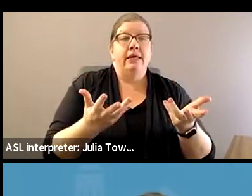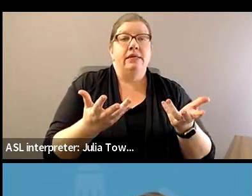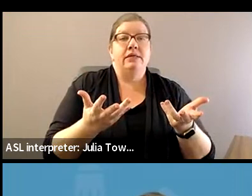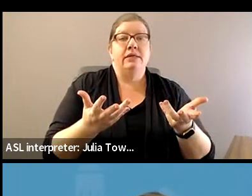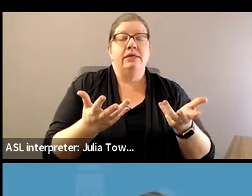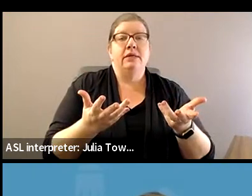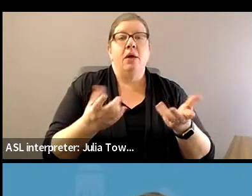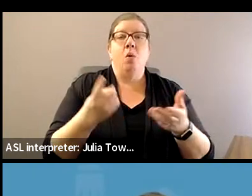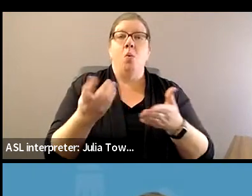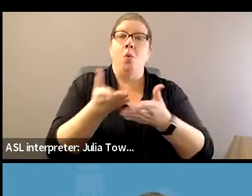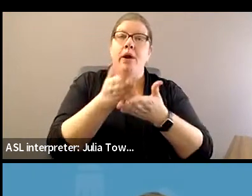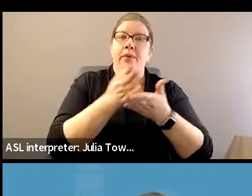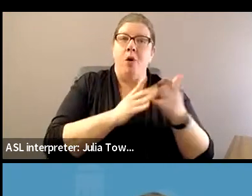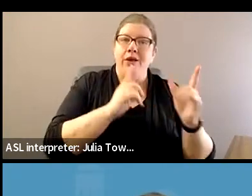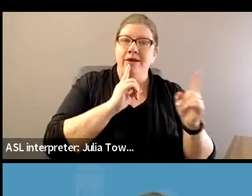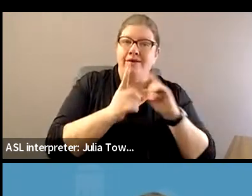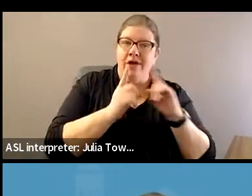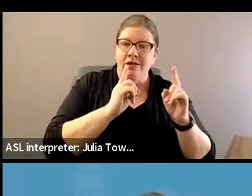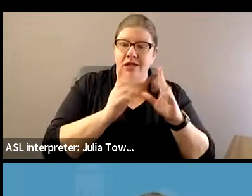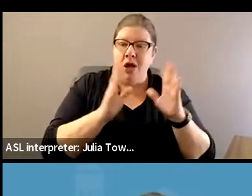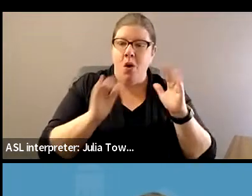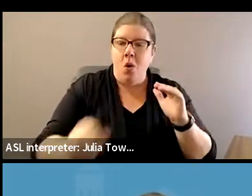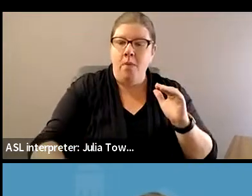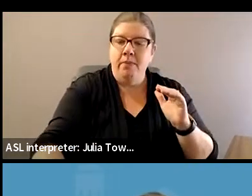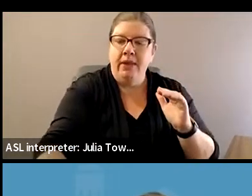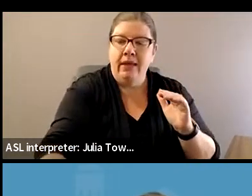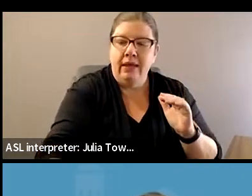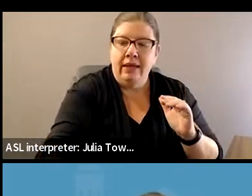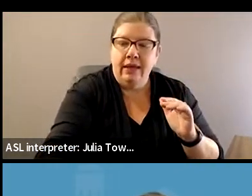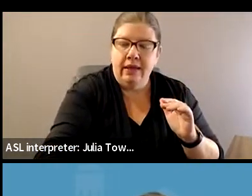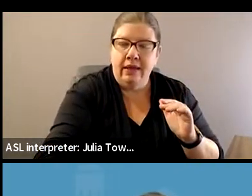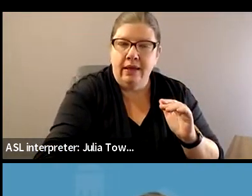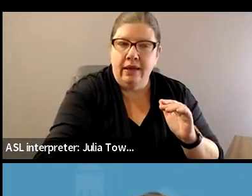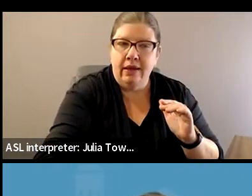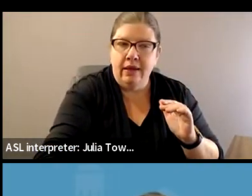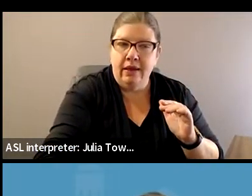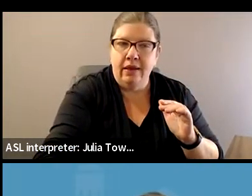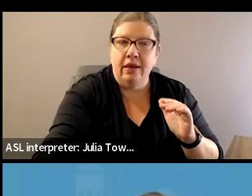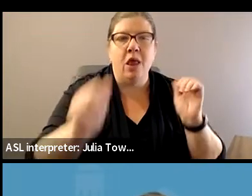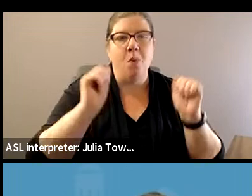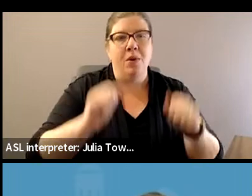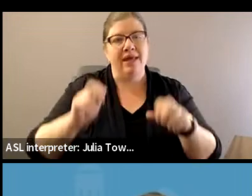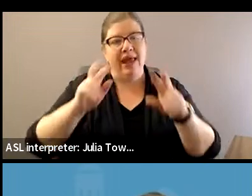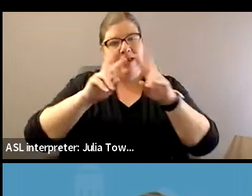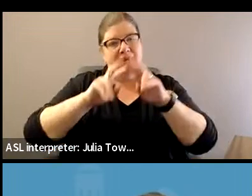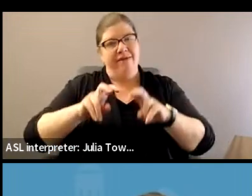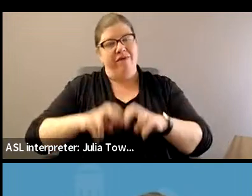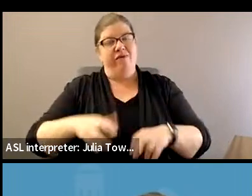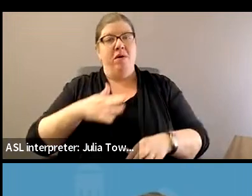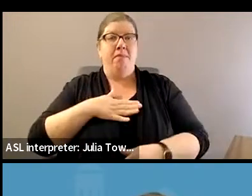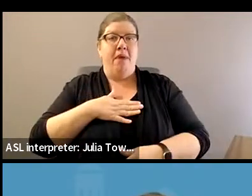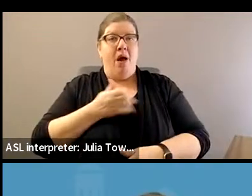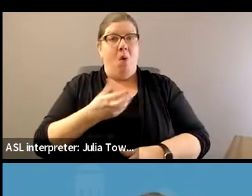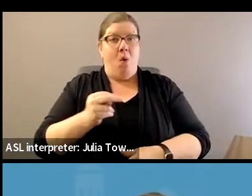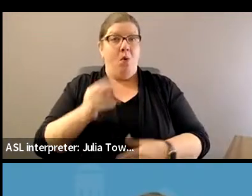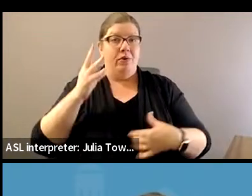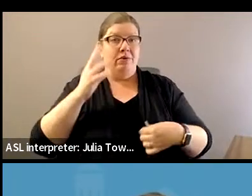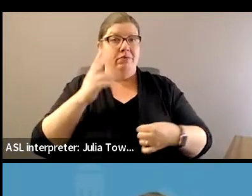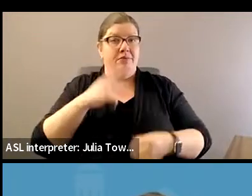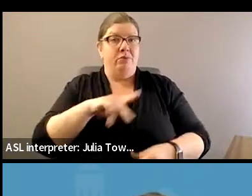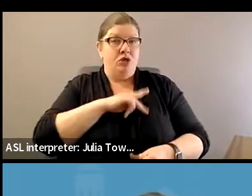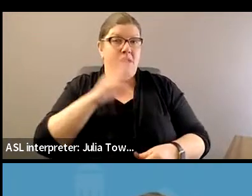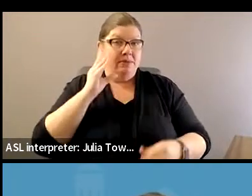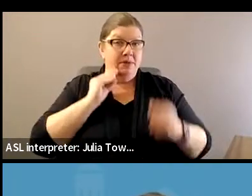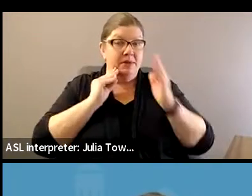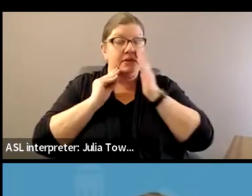one piece of this conversation that I'm hoping that we can delve into, and I'll speak from my own personal experience. In my